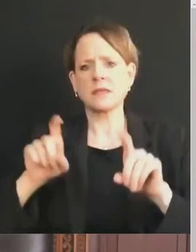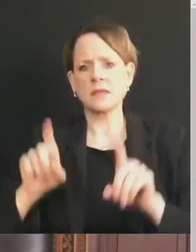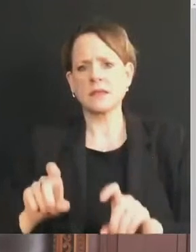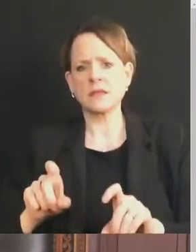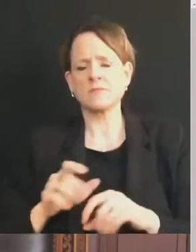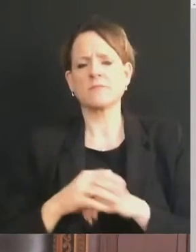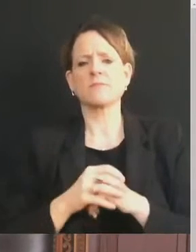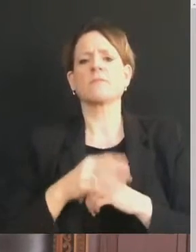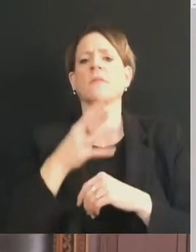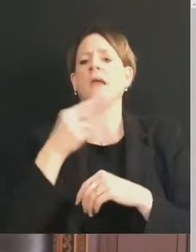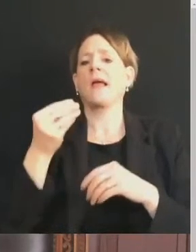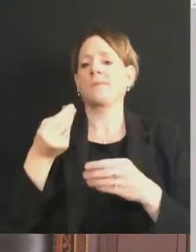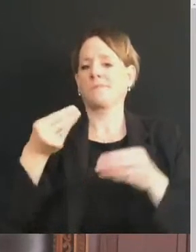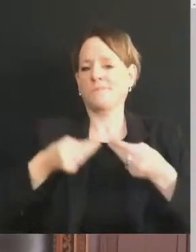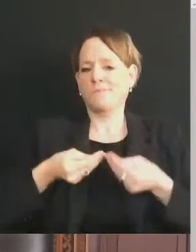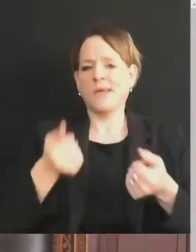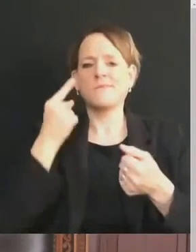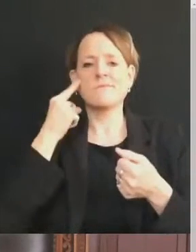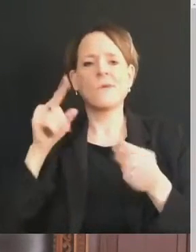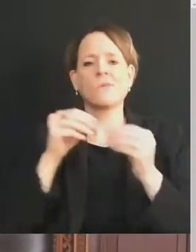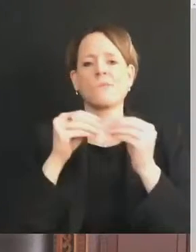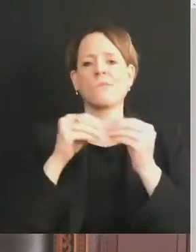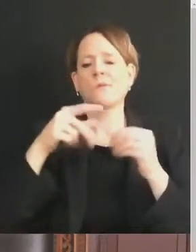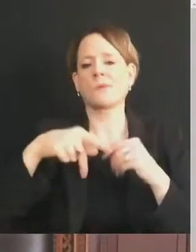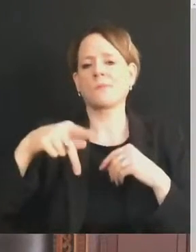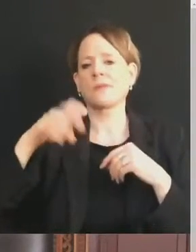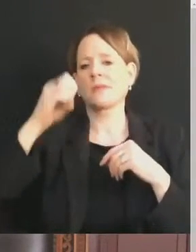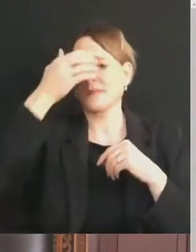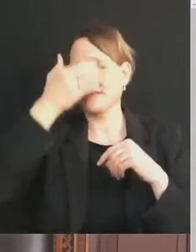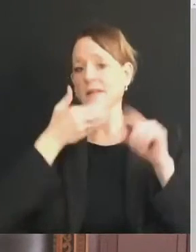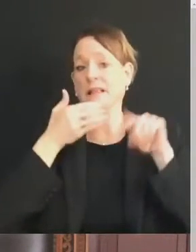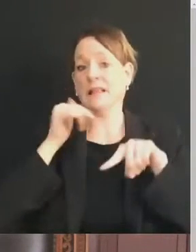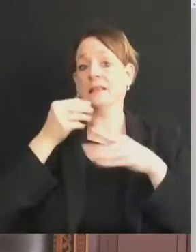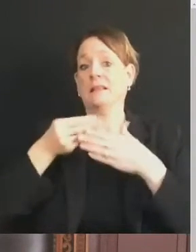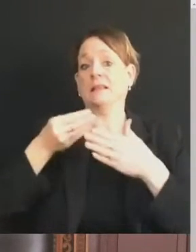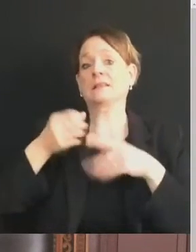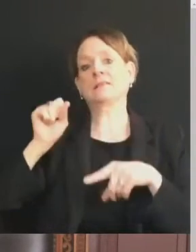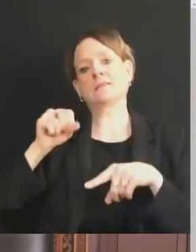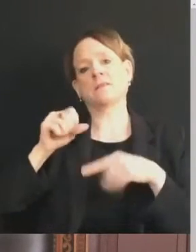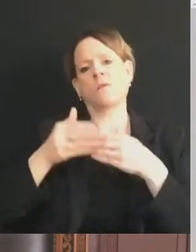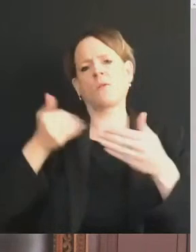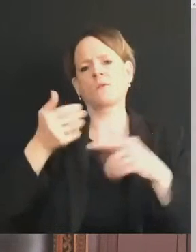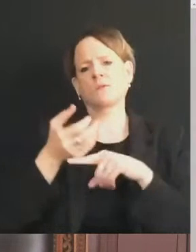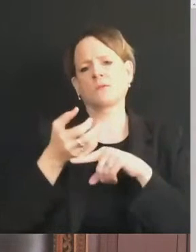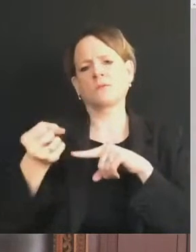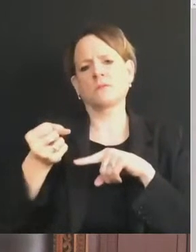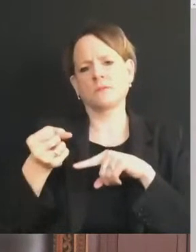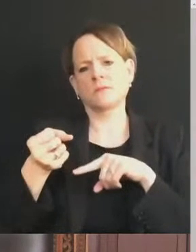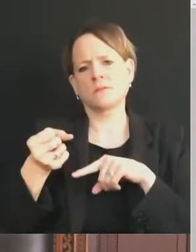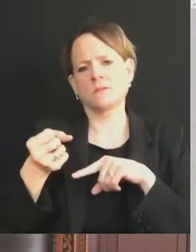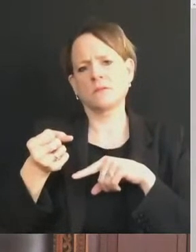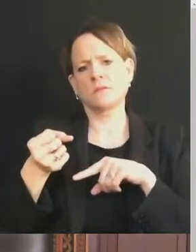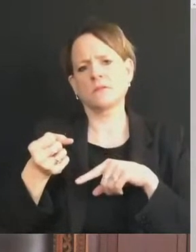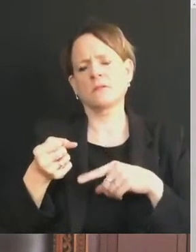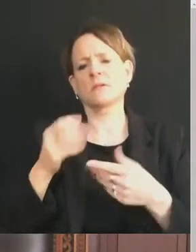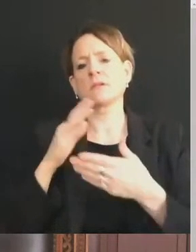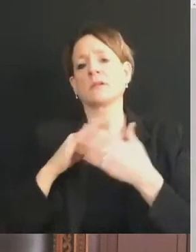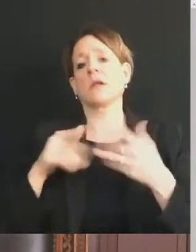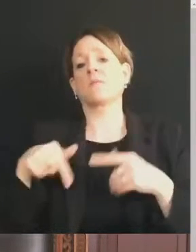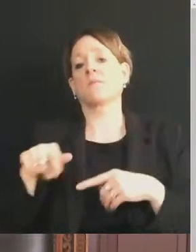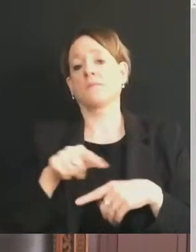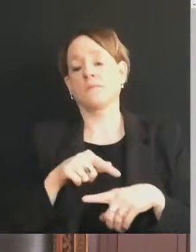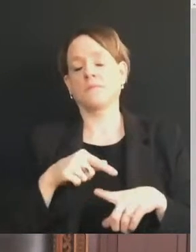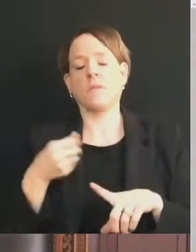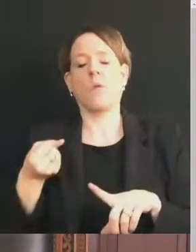gone, or obligated to be gone. So yes, we're going to need something. We're going